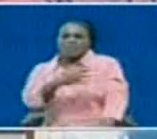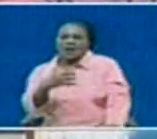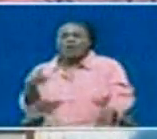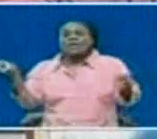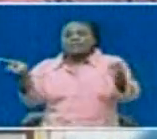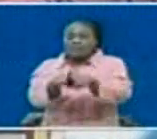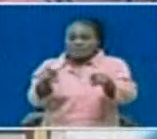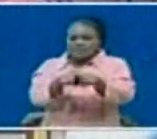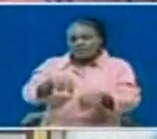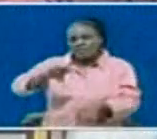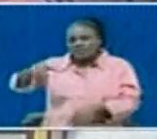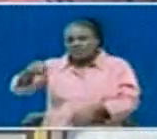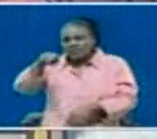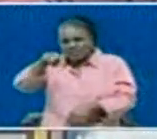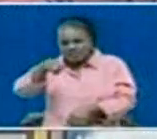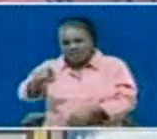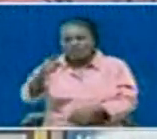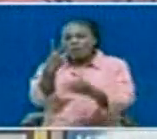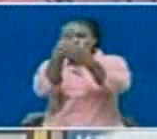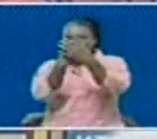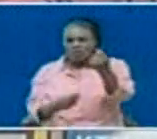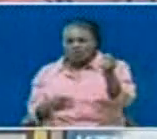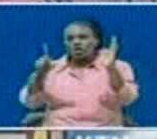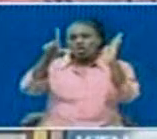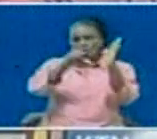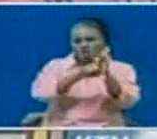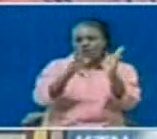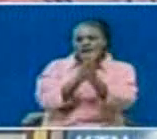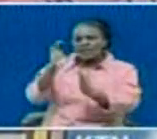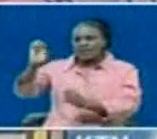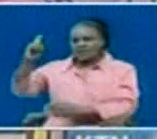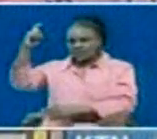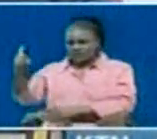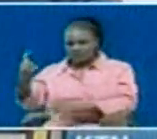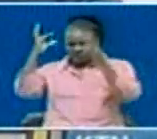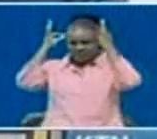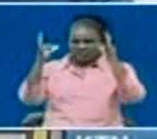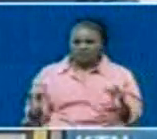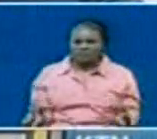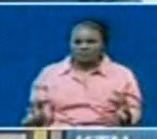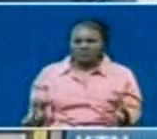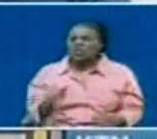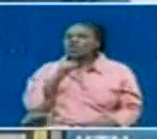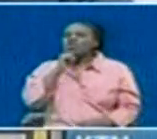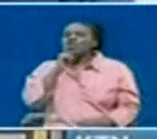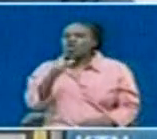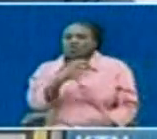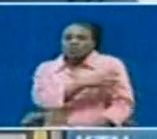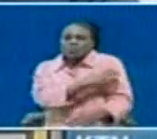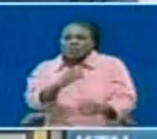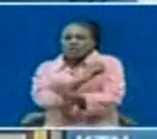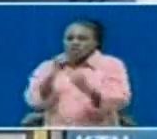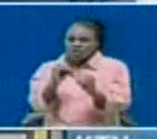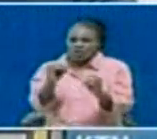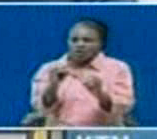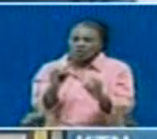under which county governments are supposed to make both legislative and executive decisions. It's not a question of the incapacity of the Senate.